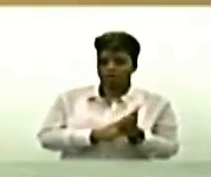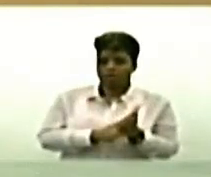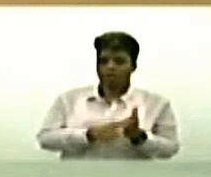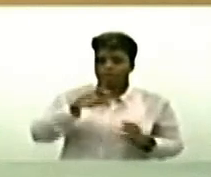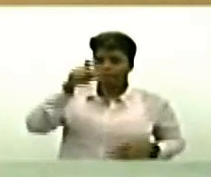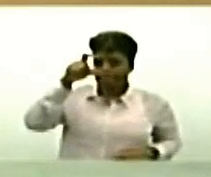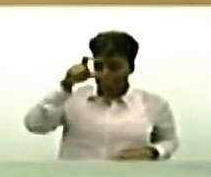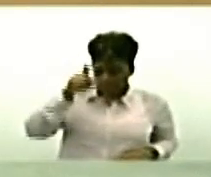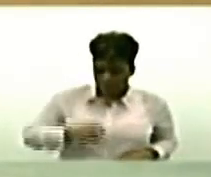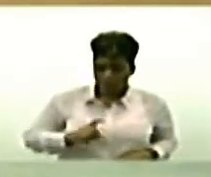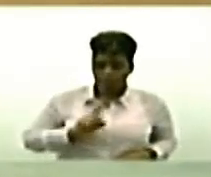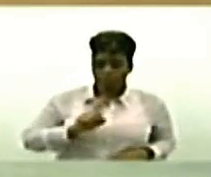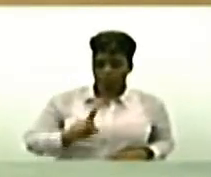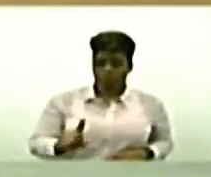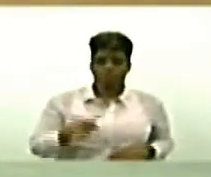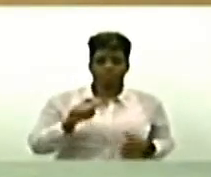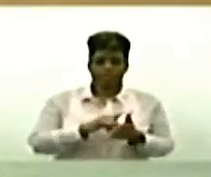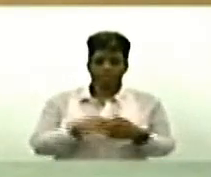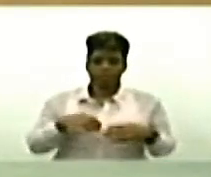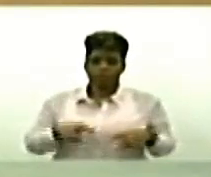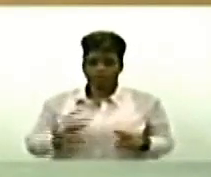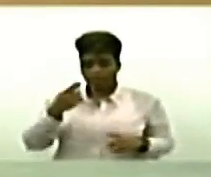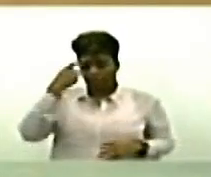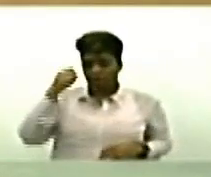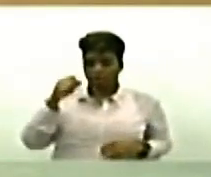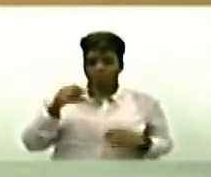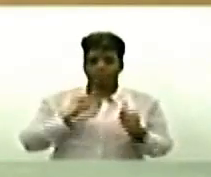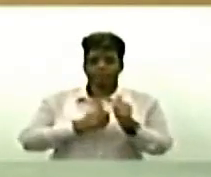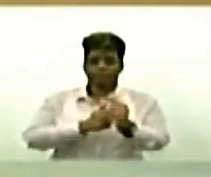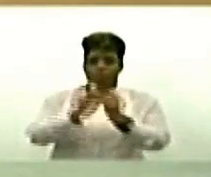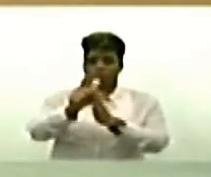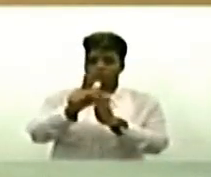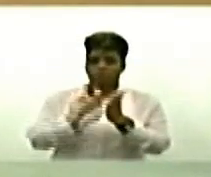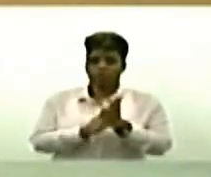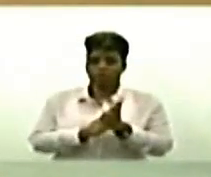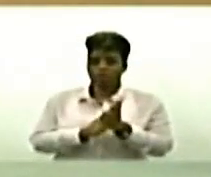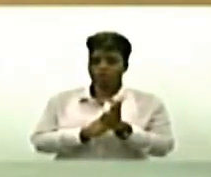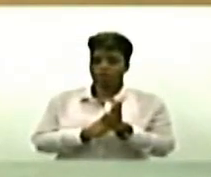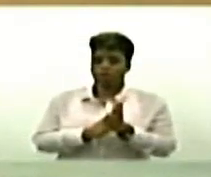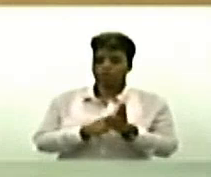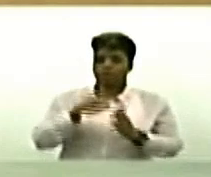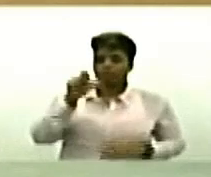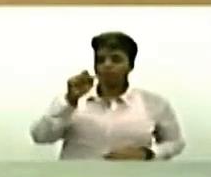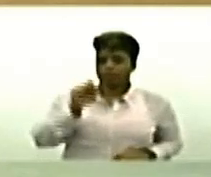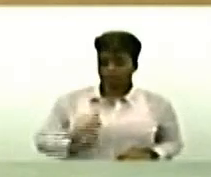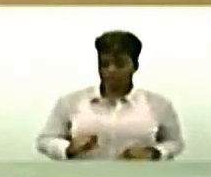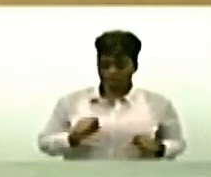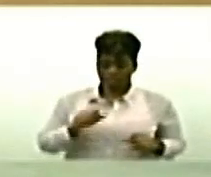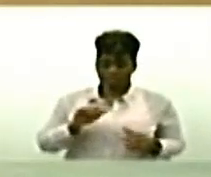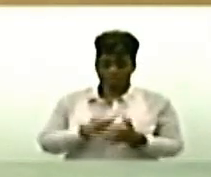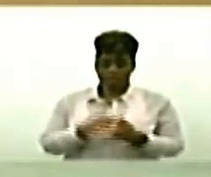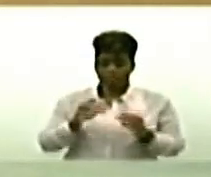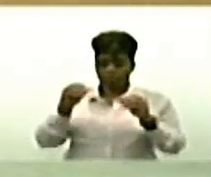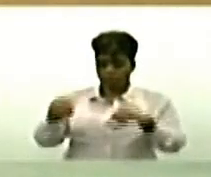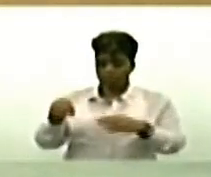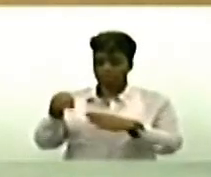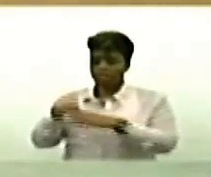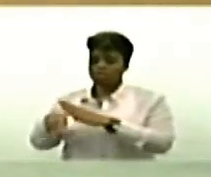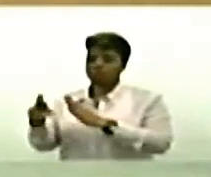to go as is because we're following the law that's passed here. Could that be put into the regulations?